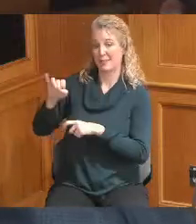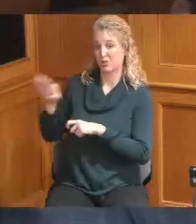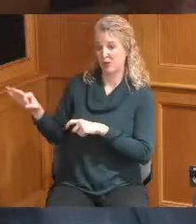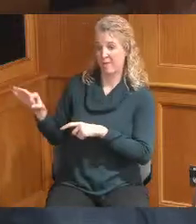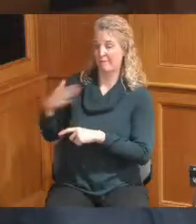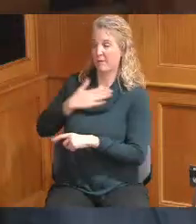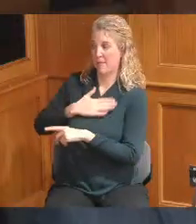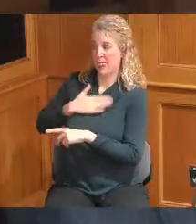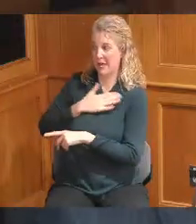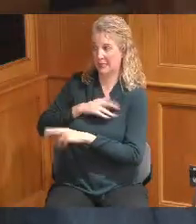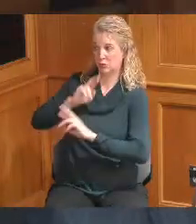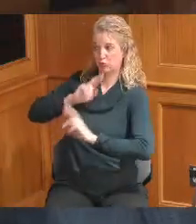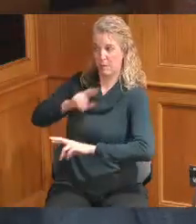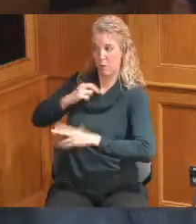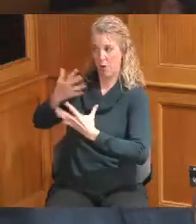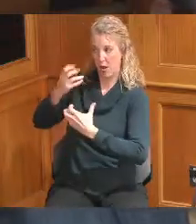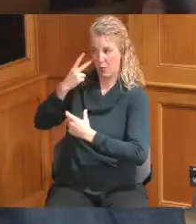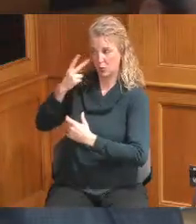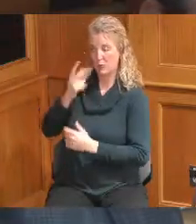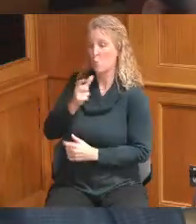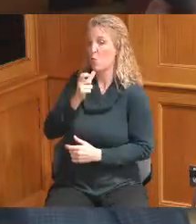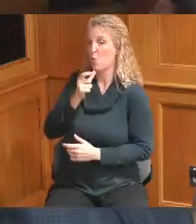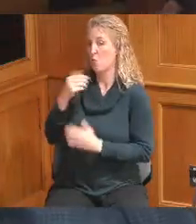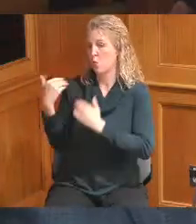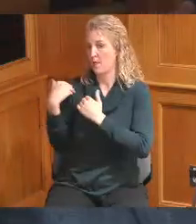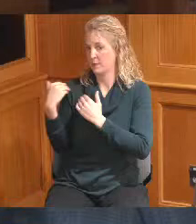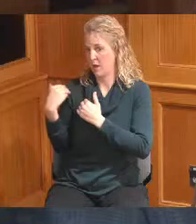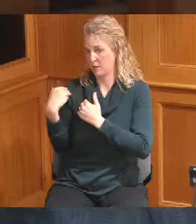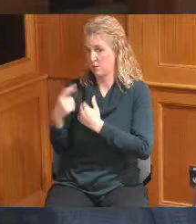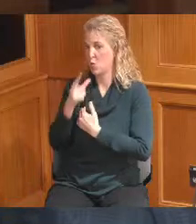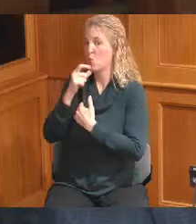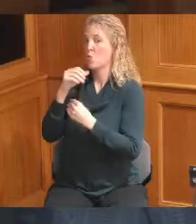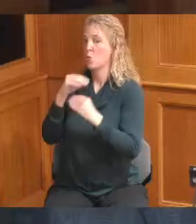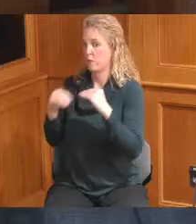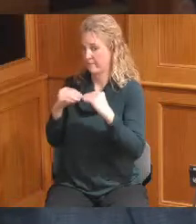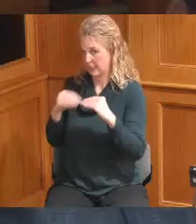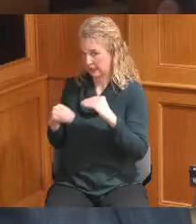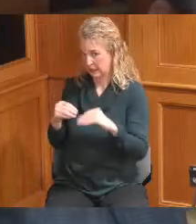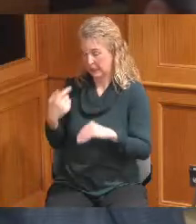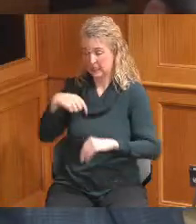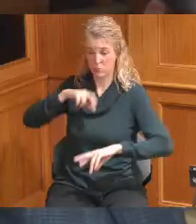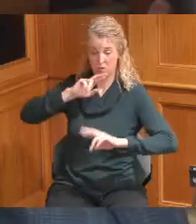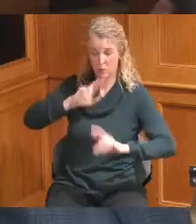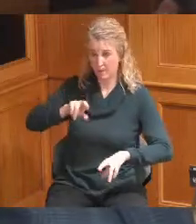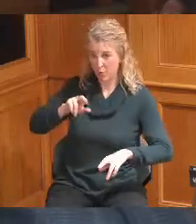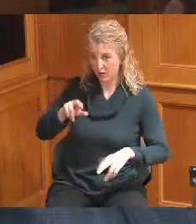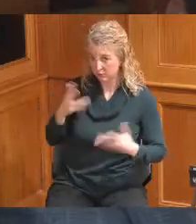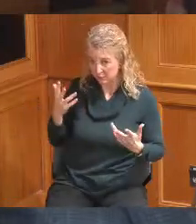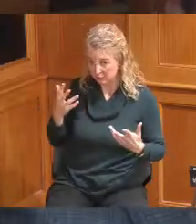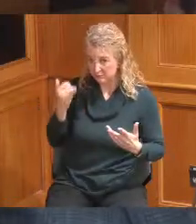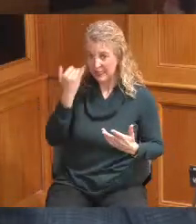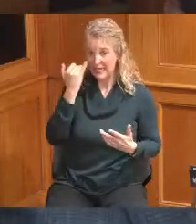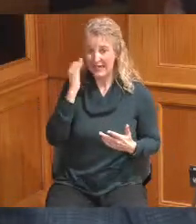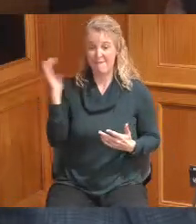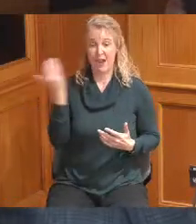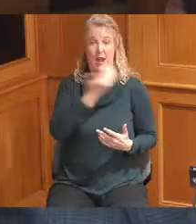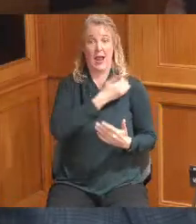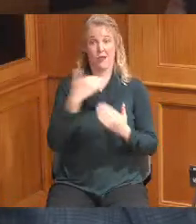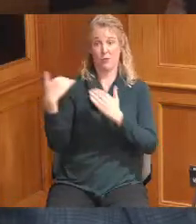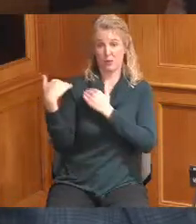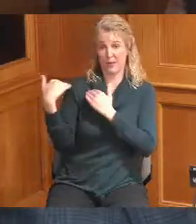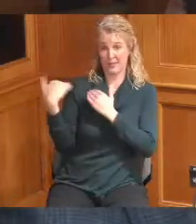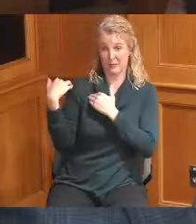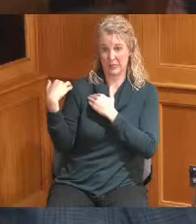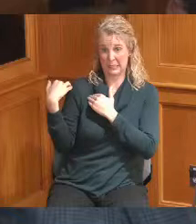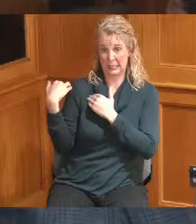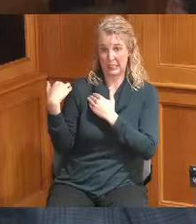get us some kind of report on who's responsible for the potholes and if it's anything with the county, when will